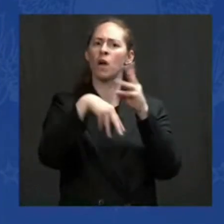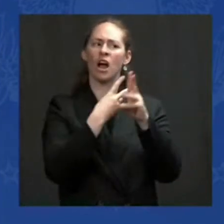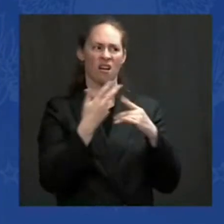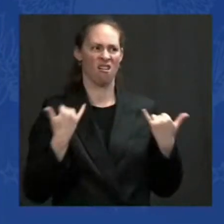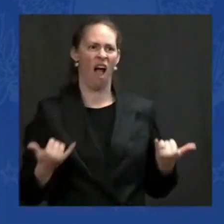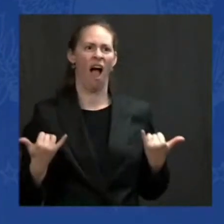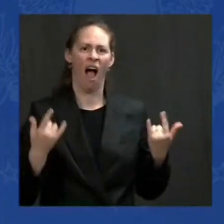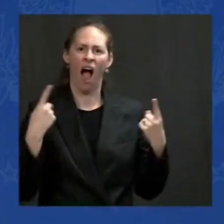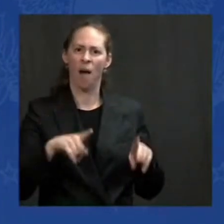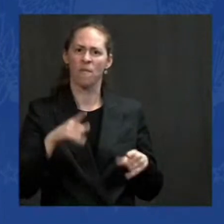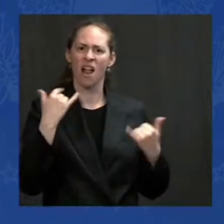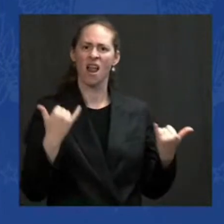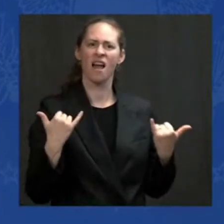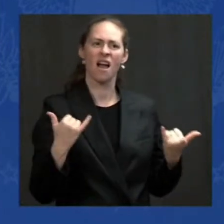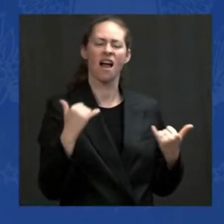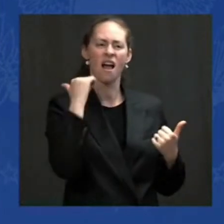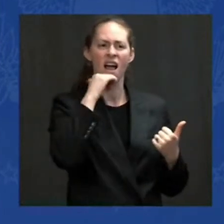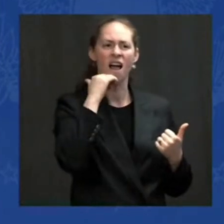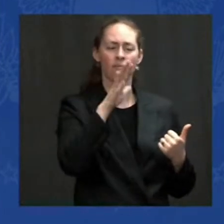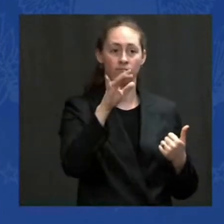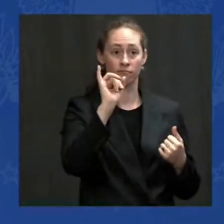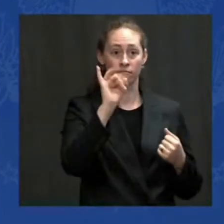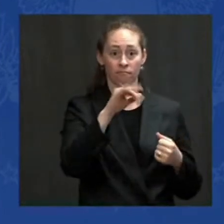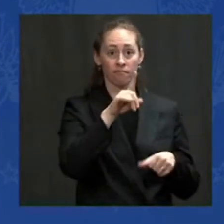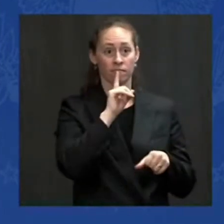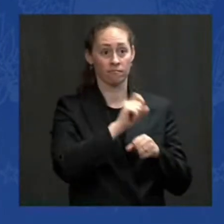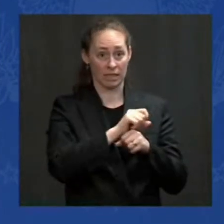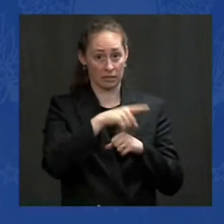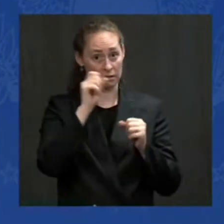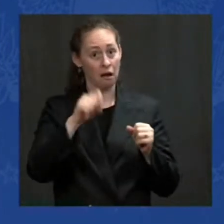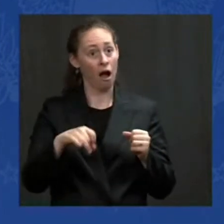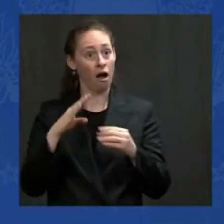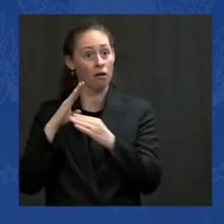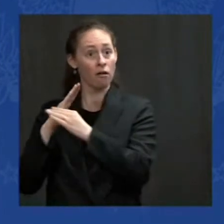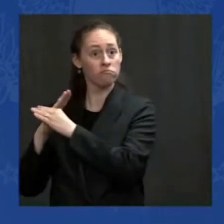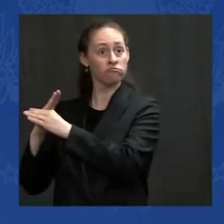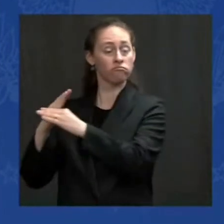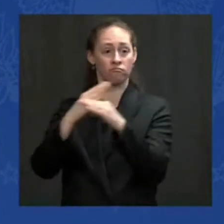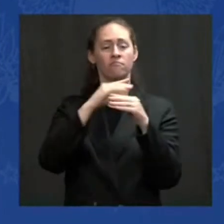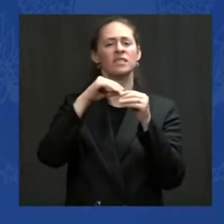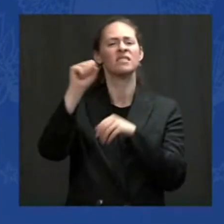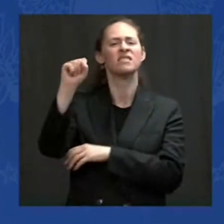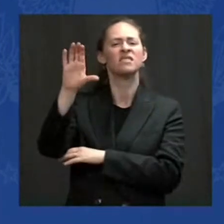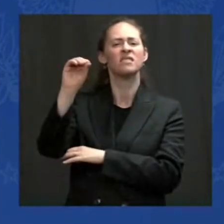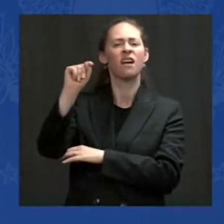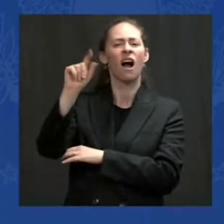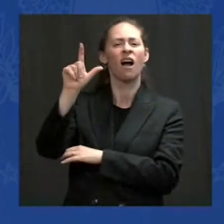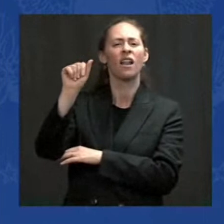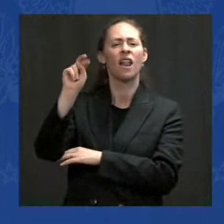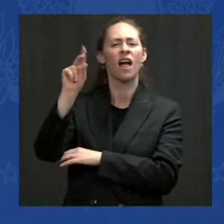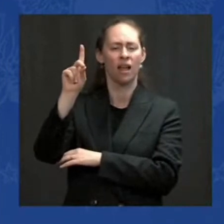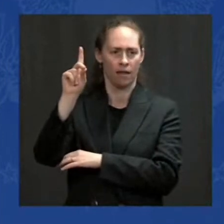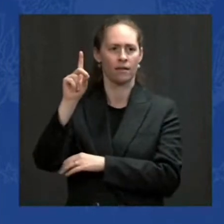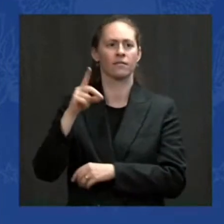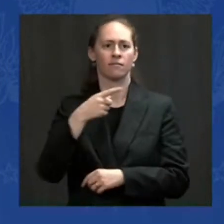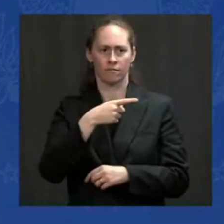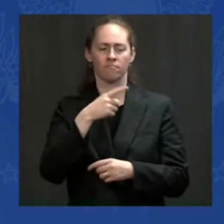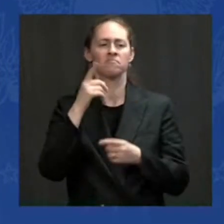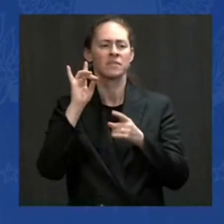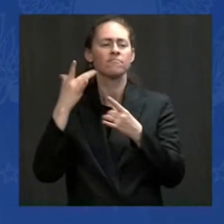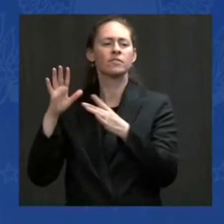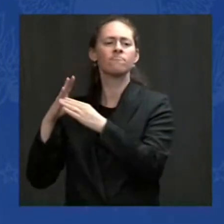ask cases protected against, a Scotland study showing that 2 doses of Pfizer are about 79%